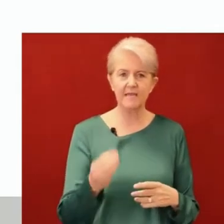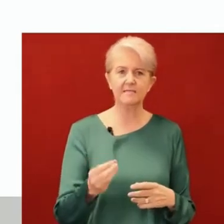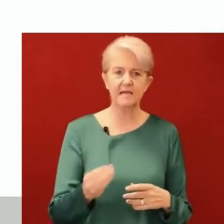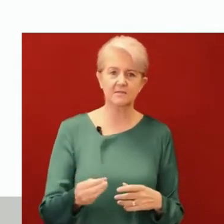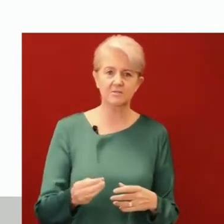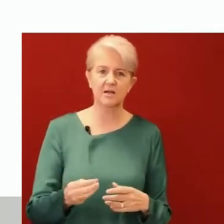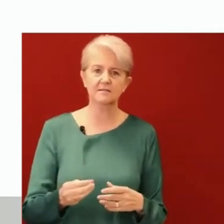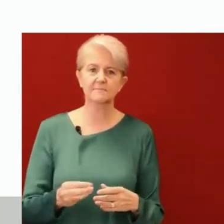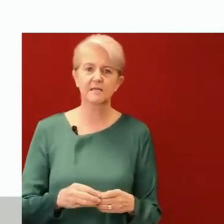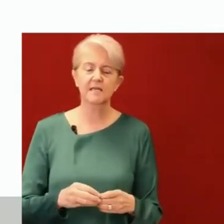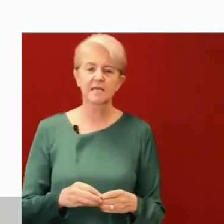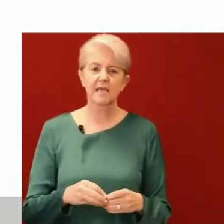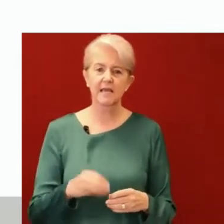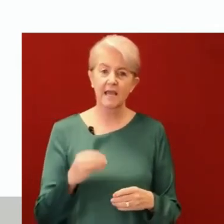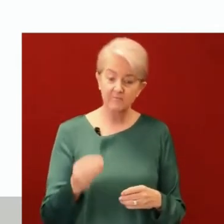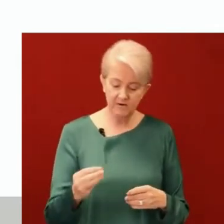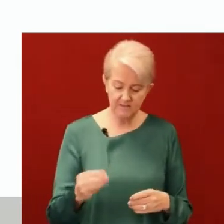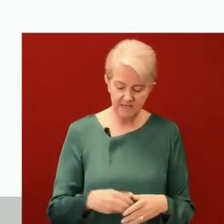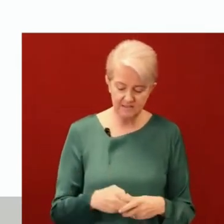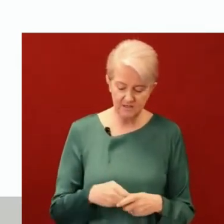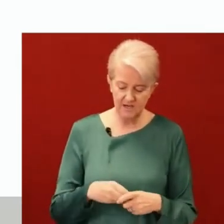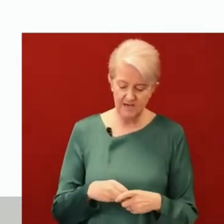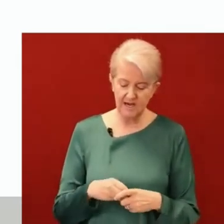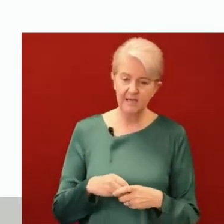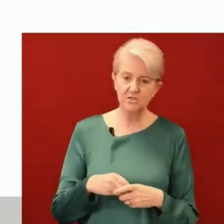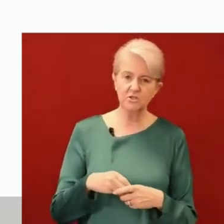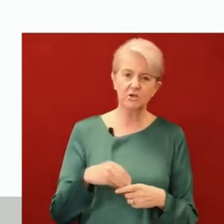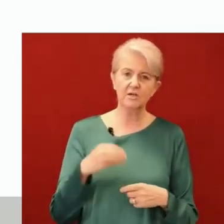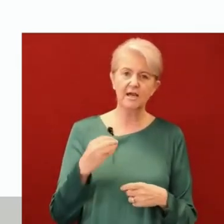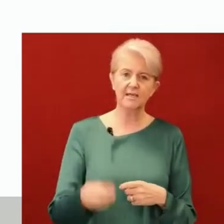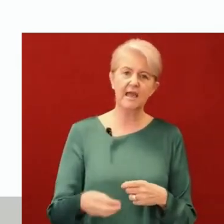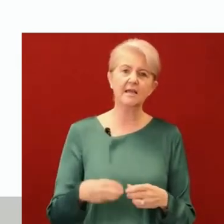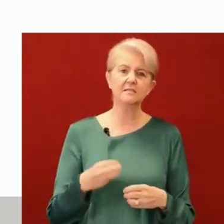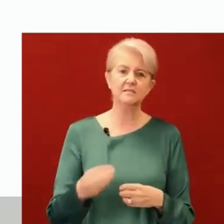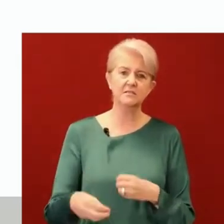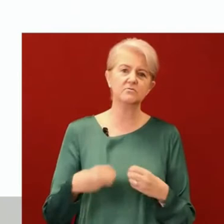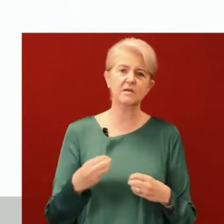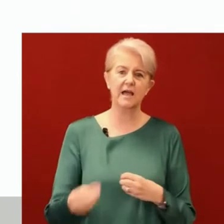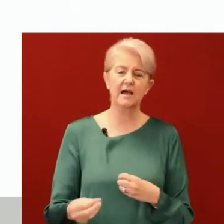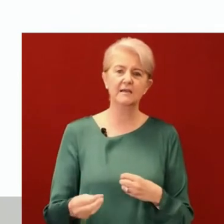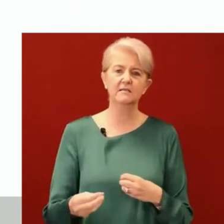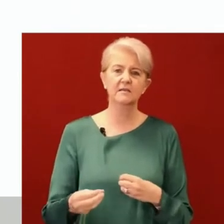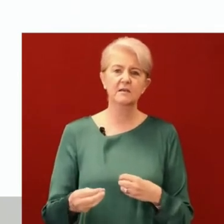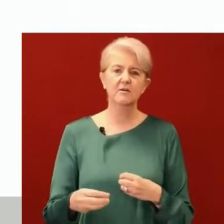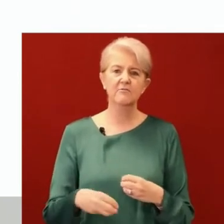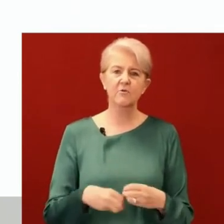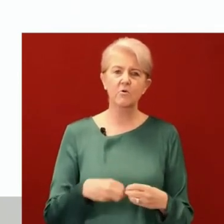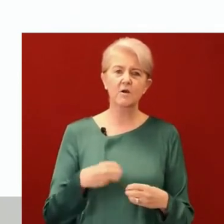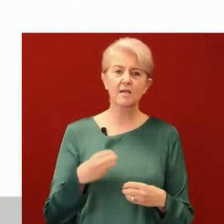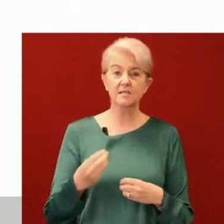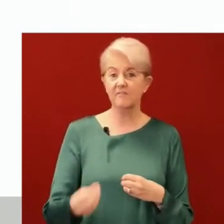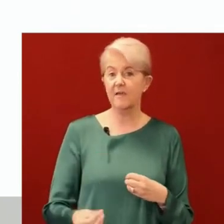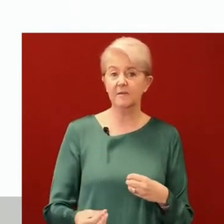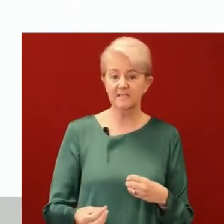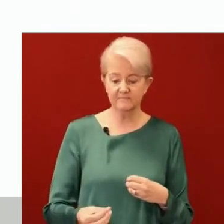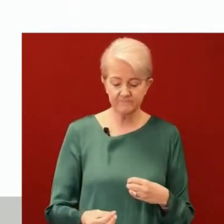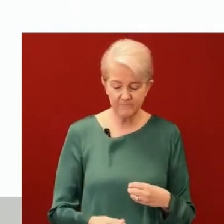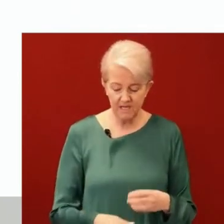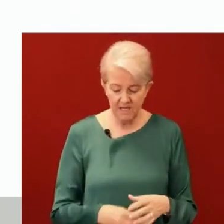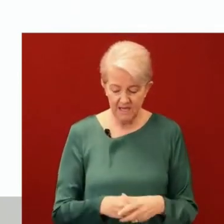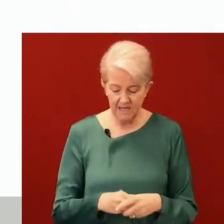but he had a dark side. He had a very dark side, and he showed a callous disregard for his